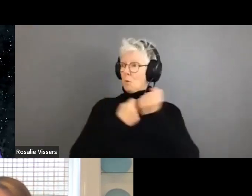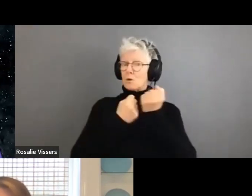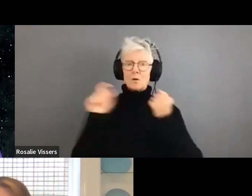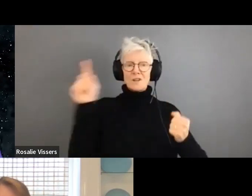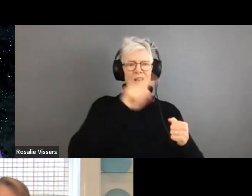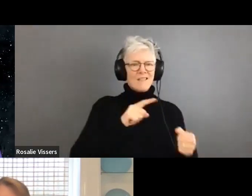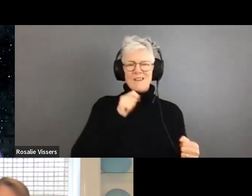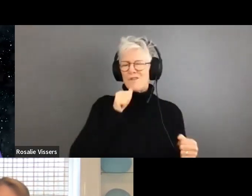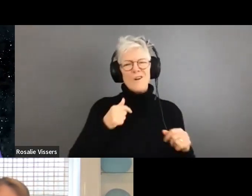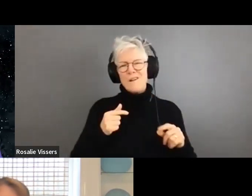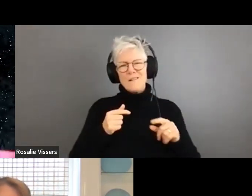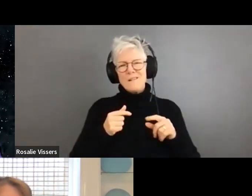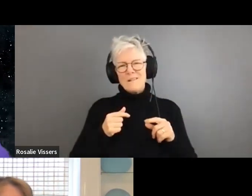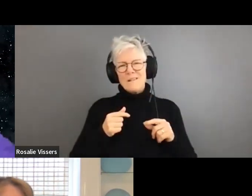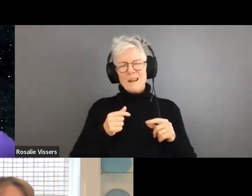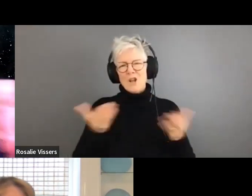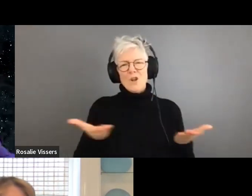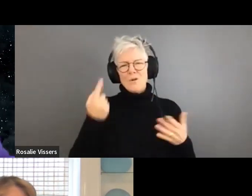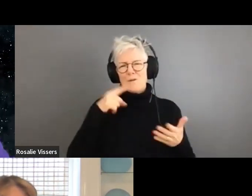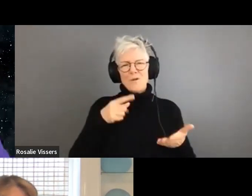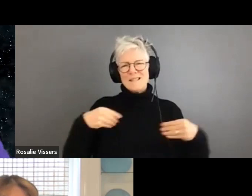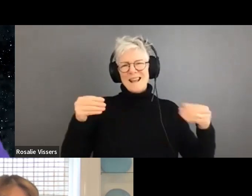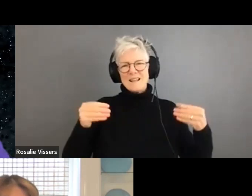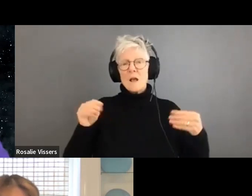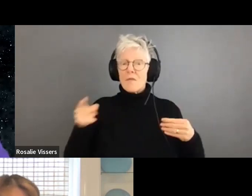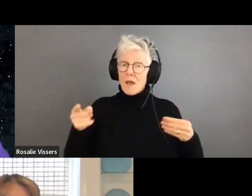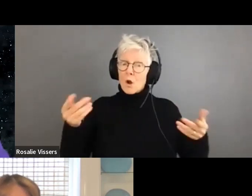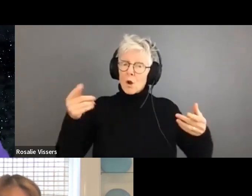to convert more sales. They're looking to get their name out there.